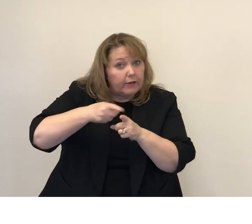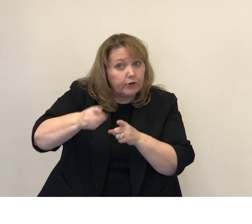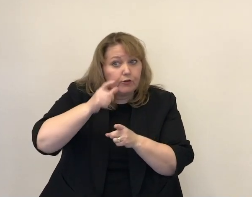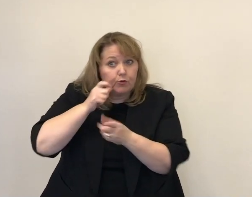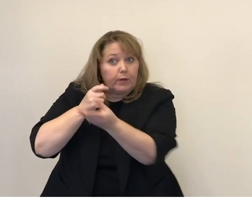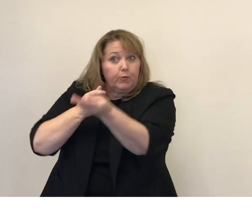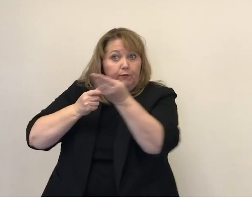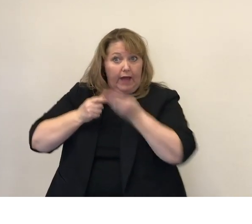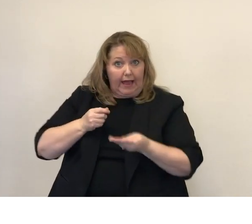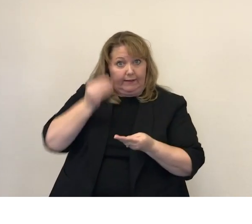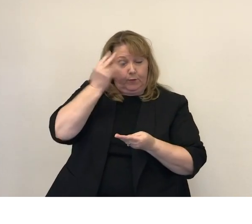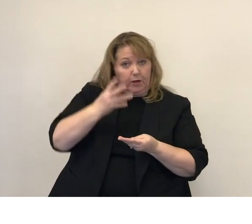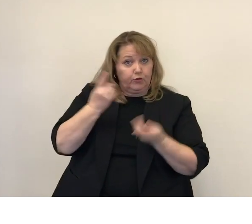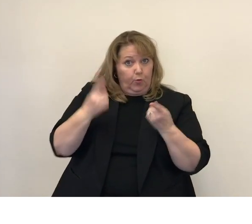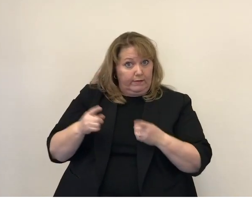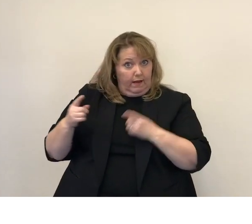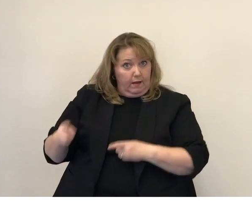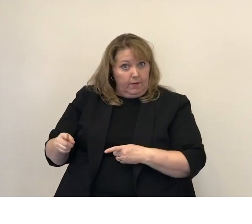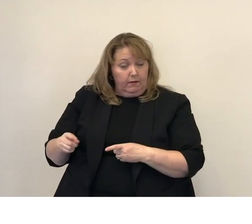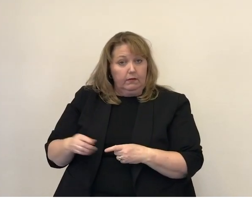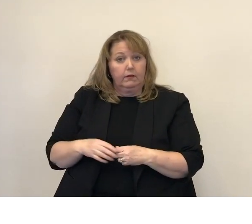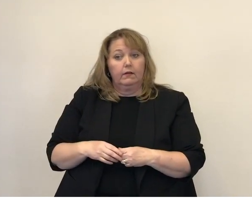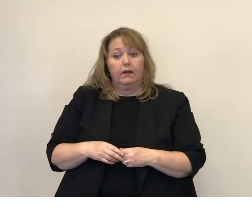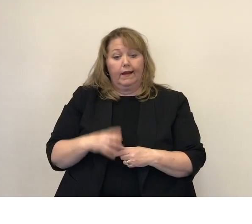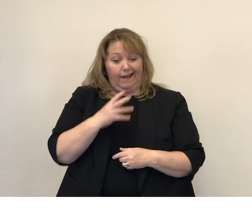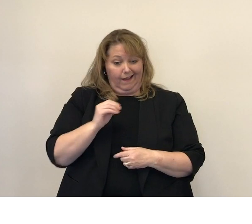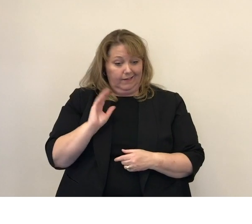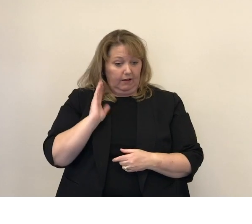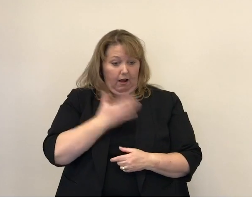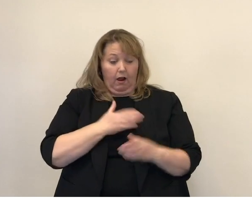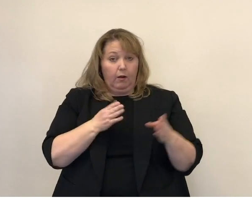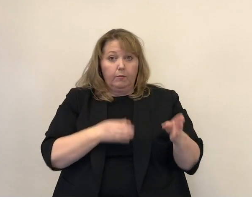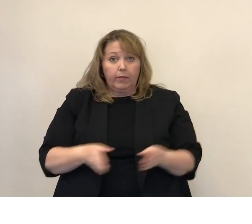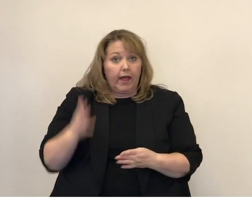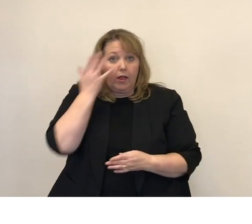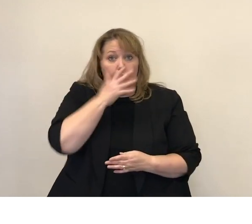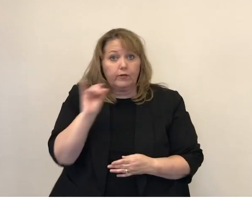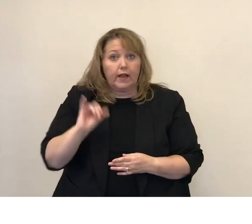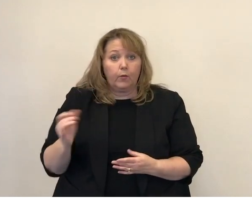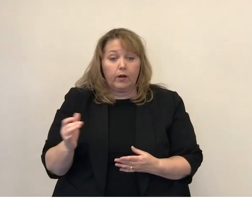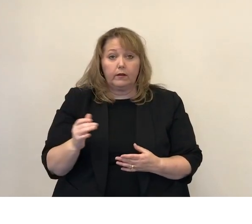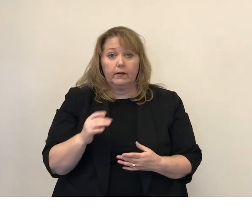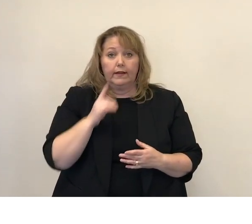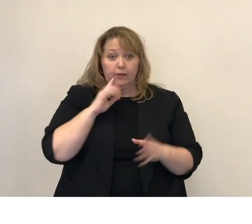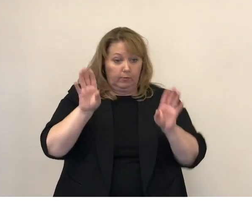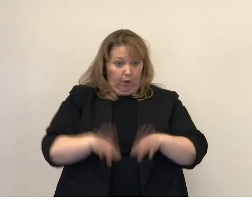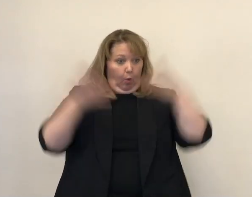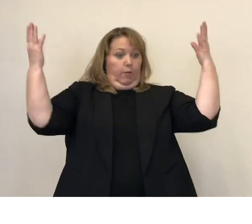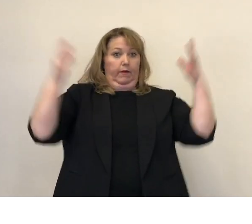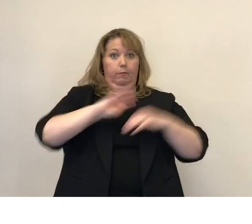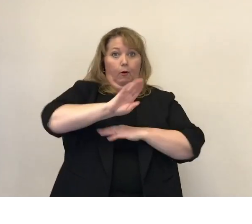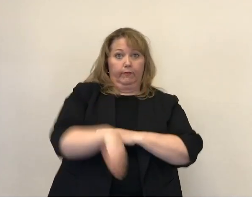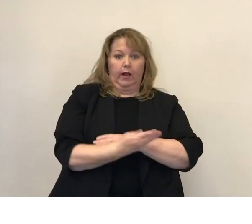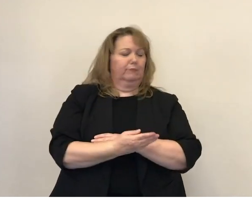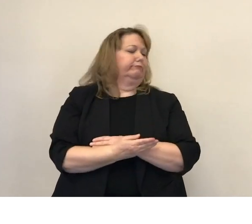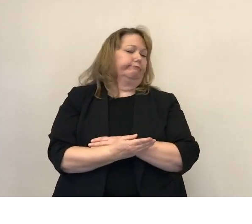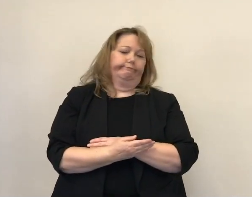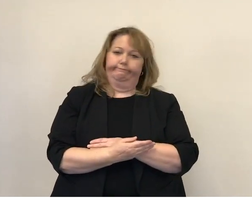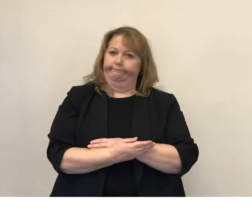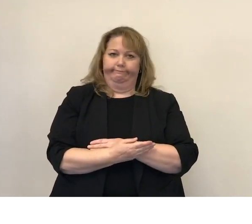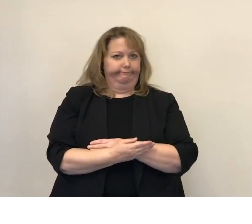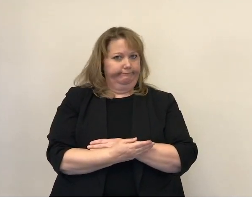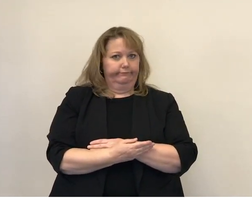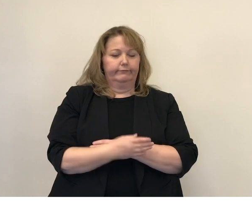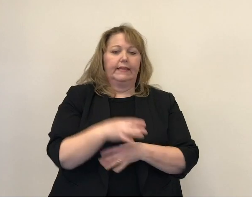information, and how the plan would be orchestrated, I've said all along, would be in a very gradual manner, that restrictions